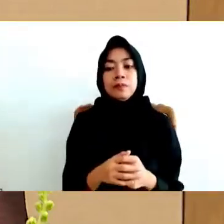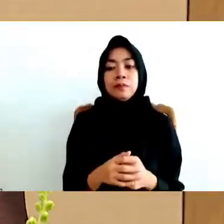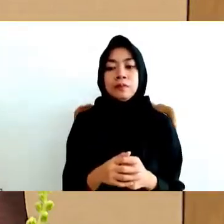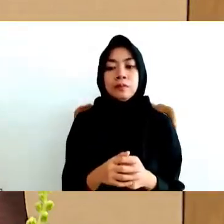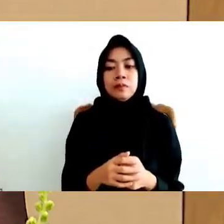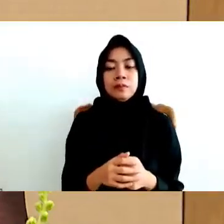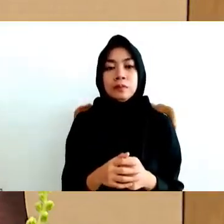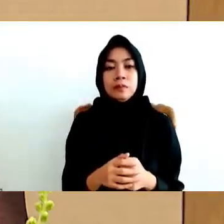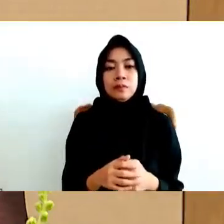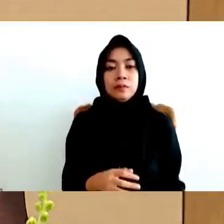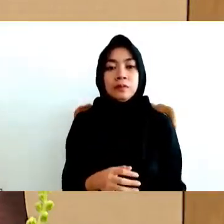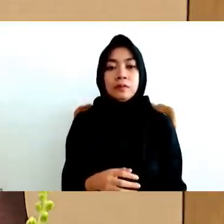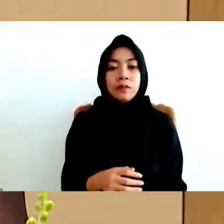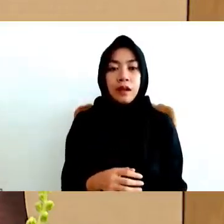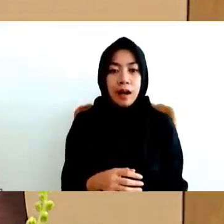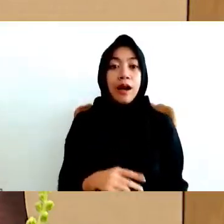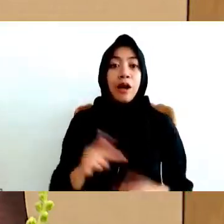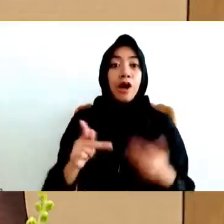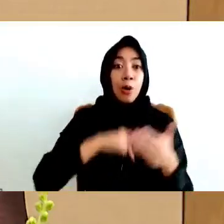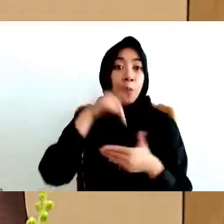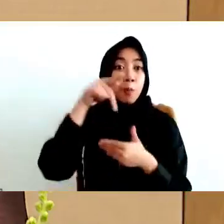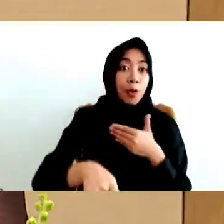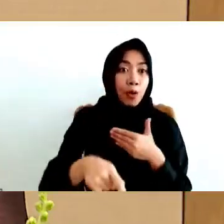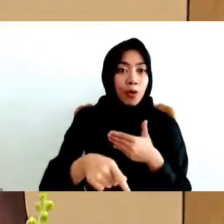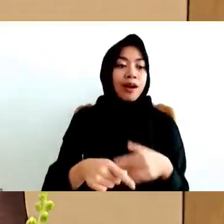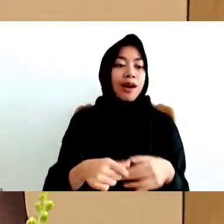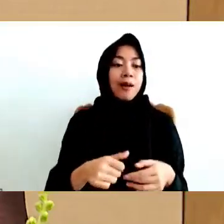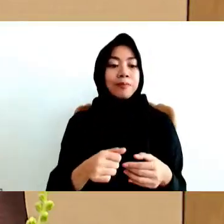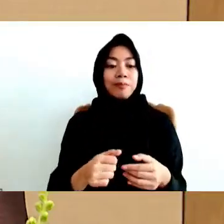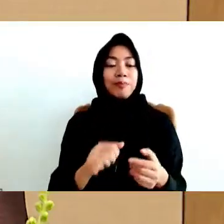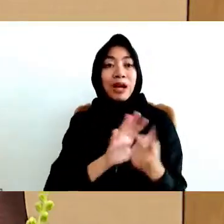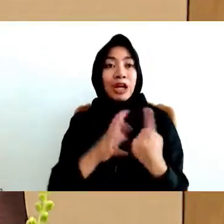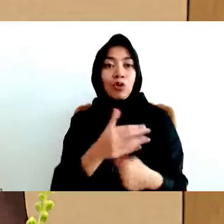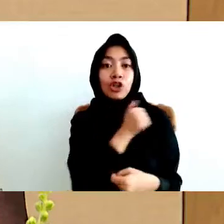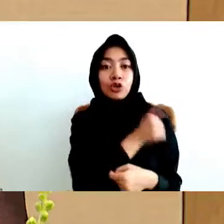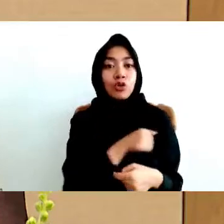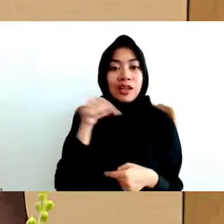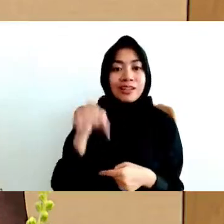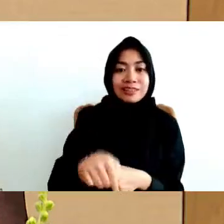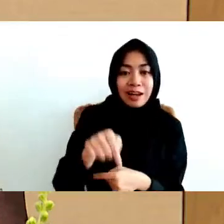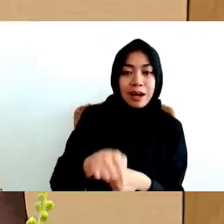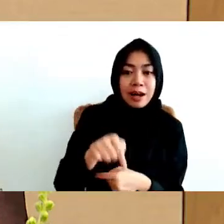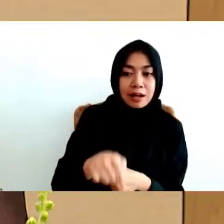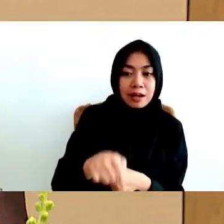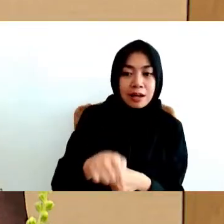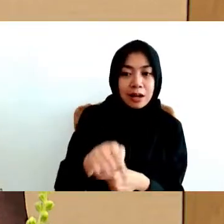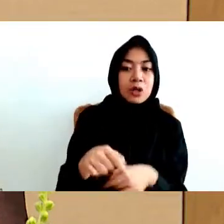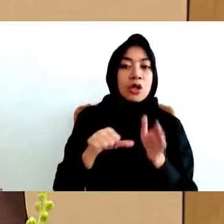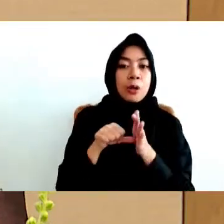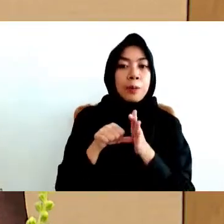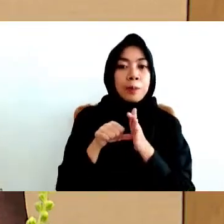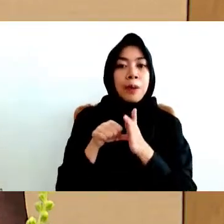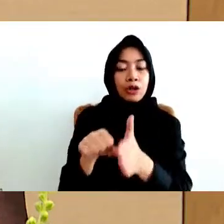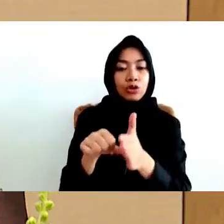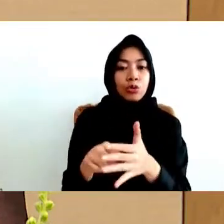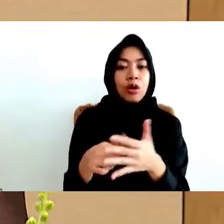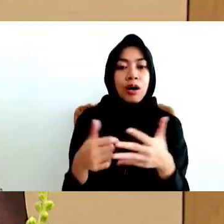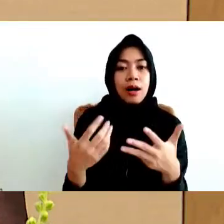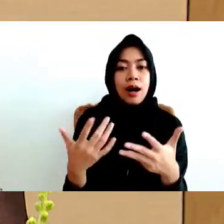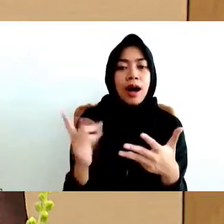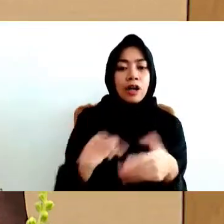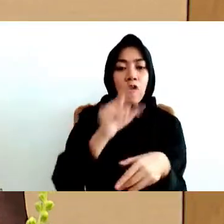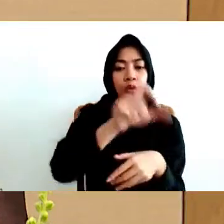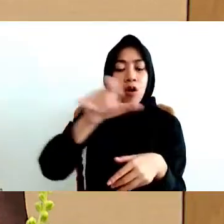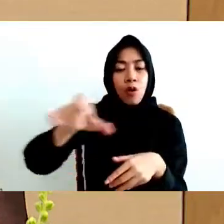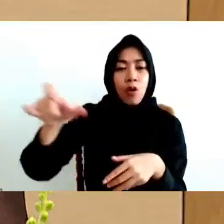SP programs that I think at some point help the people